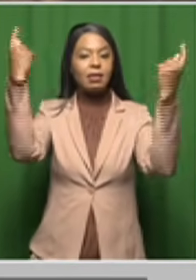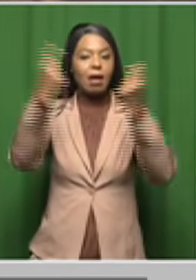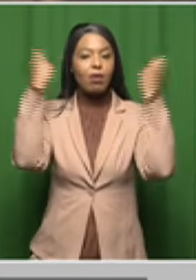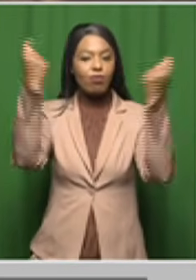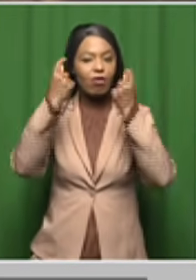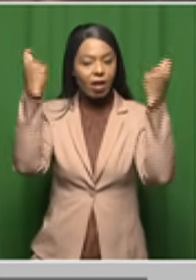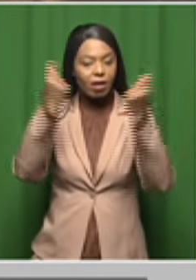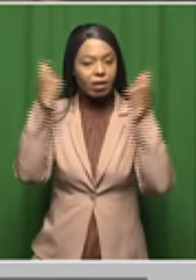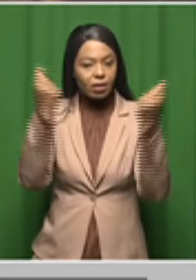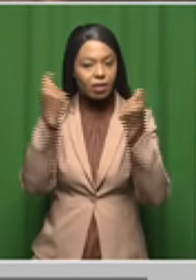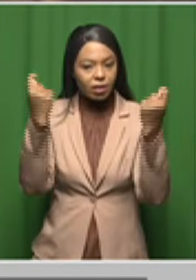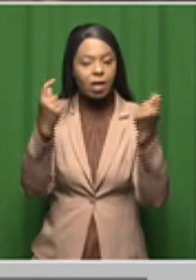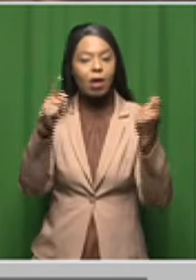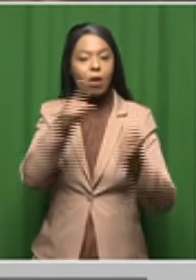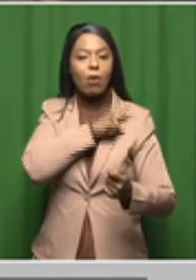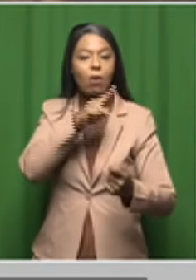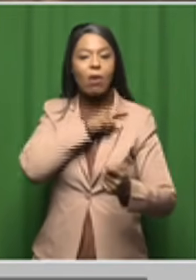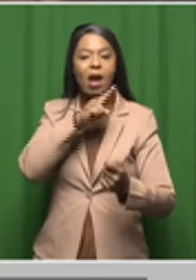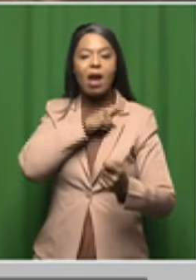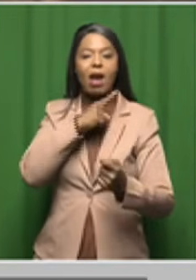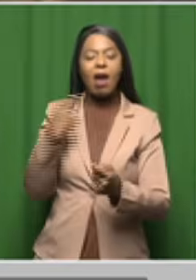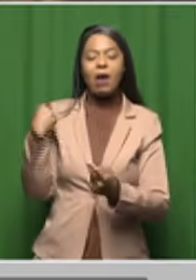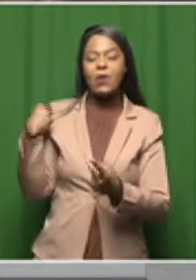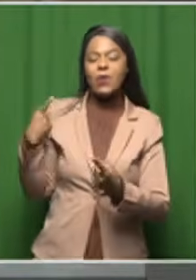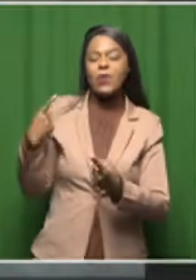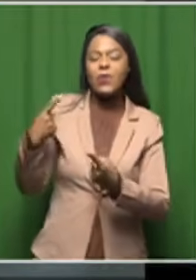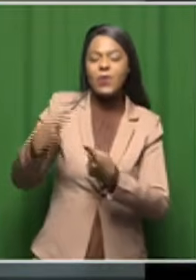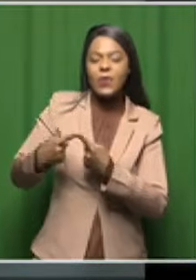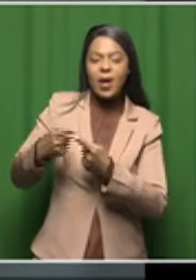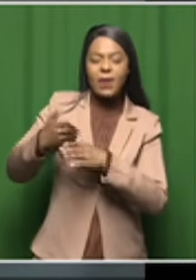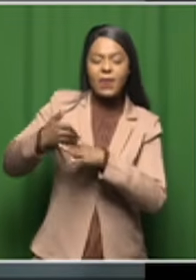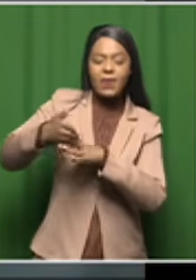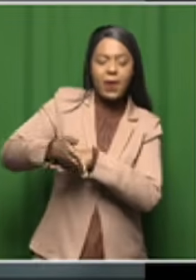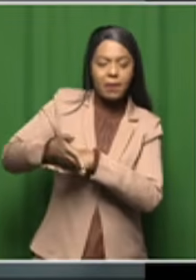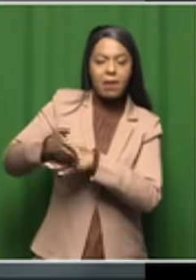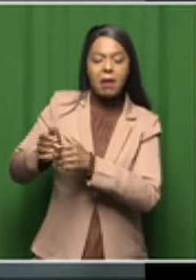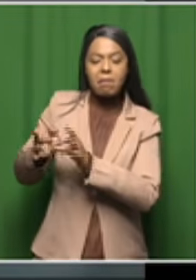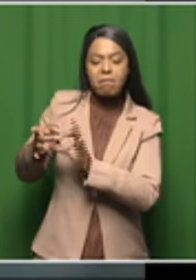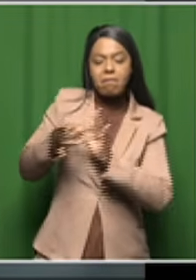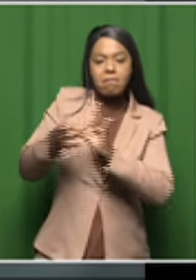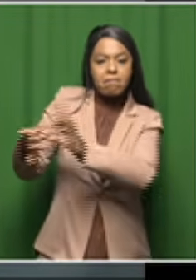our long-standing relation.